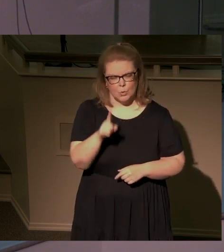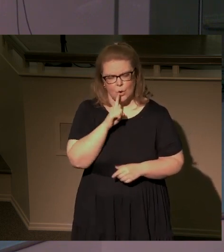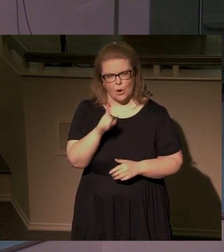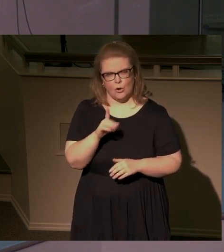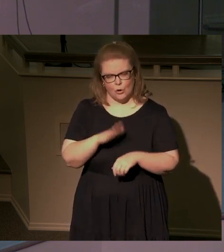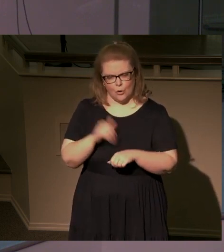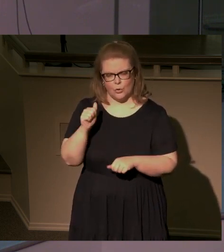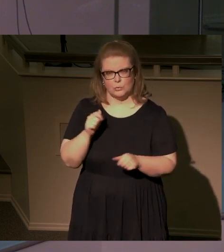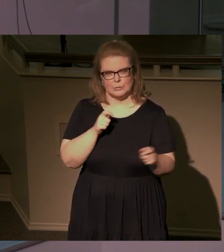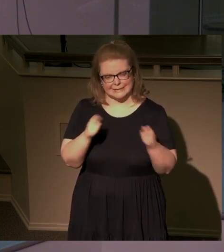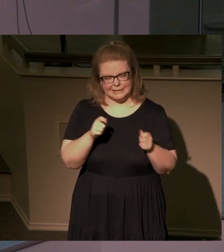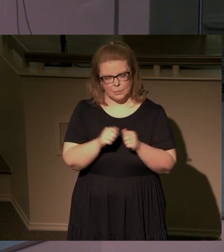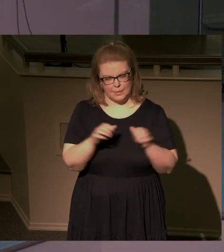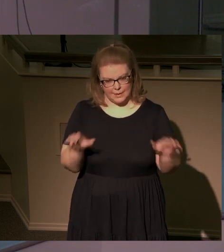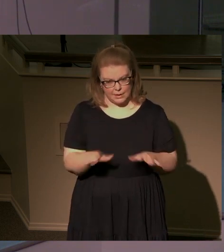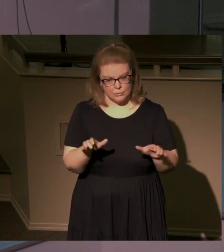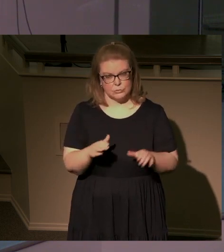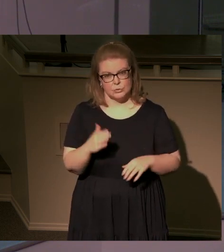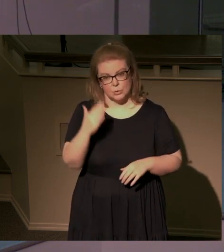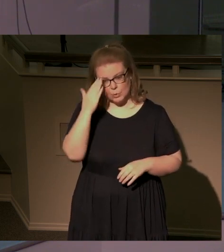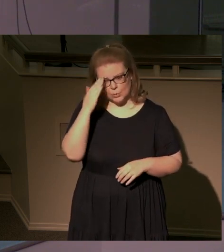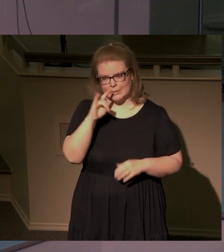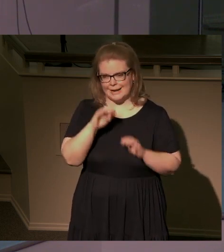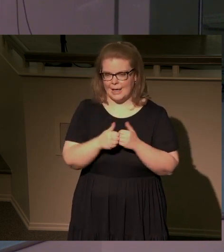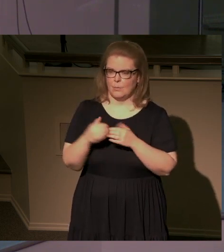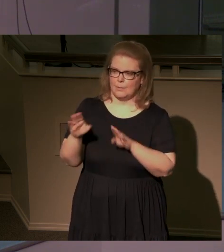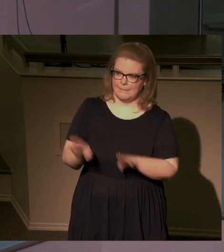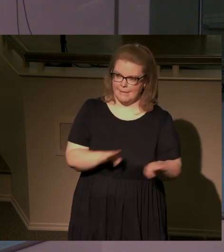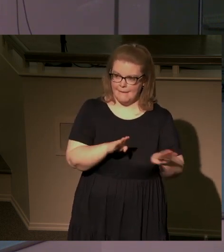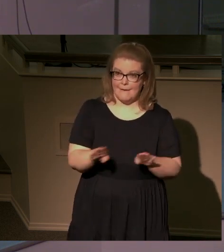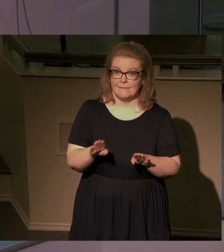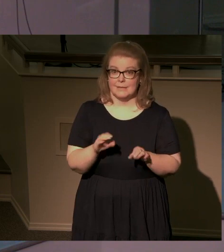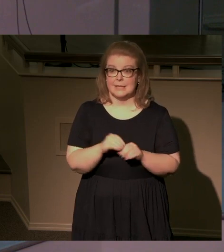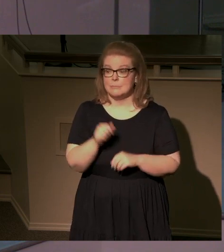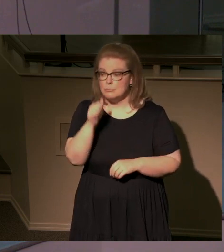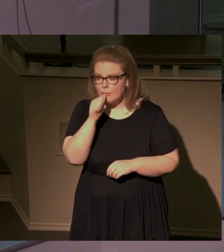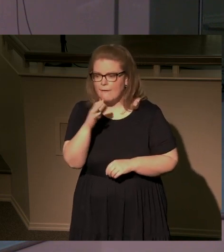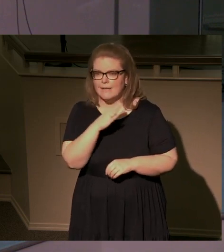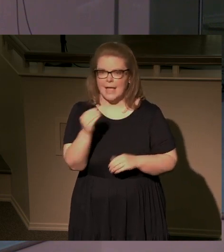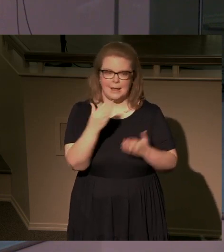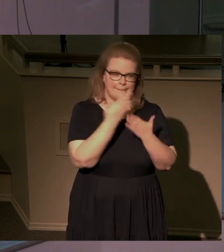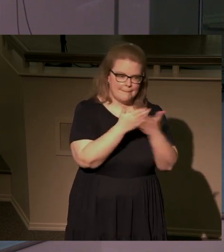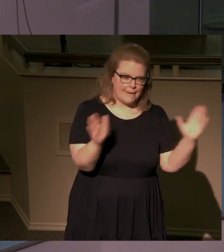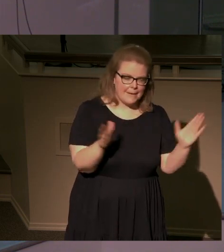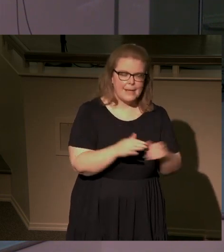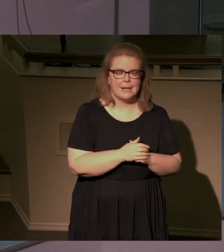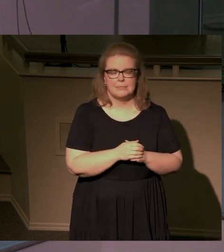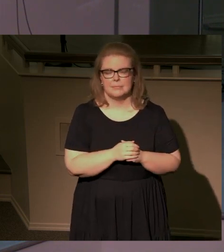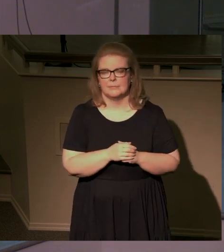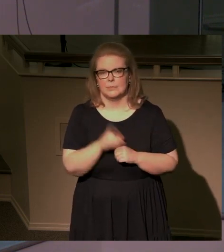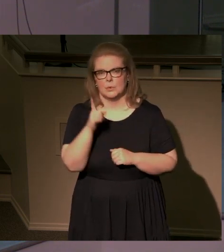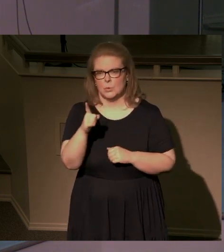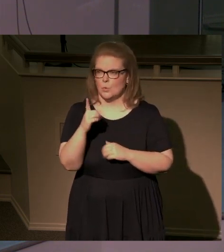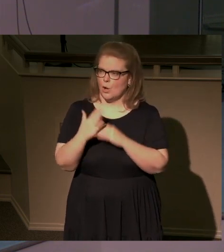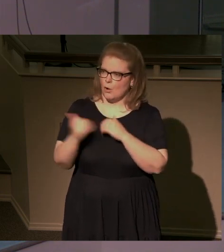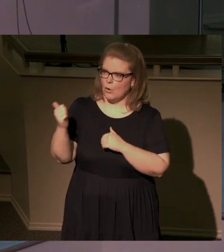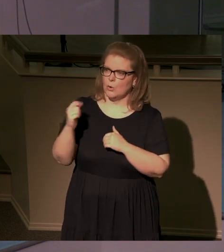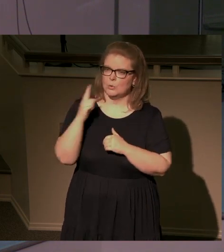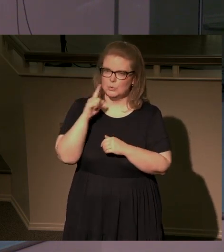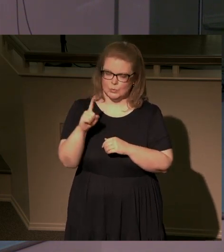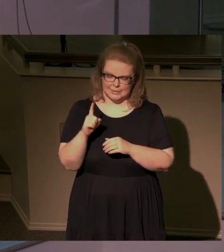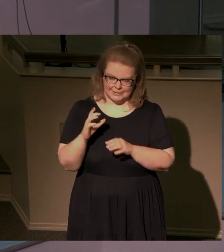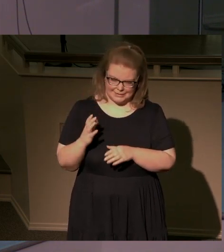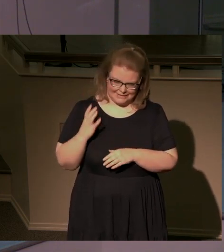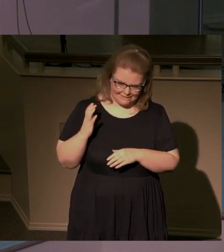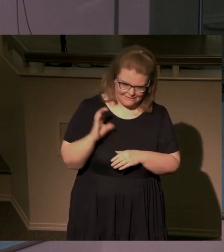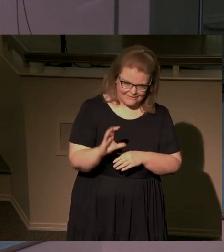the actions to help your kids know how to behave in private and in public. You're called to invest in them and give your life